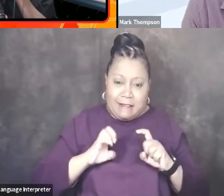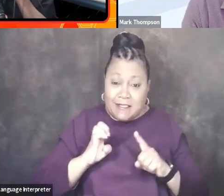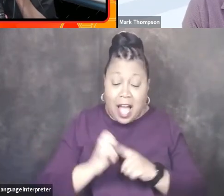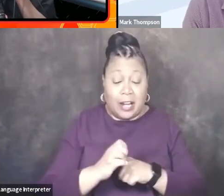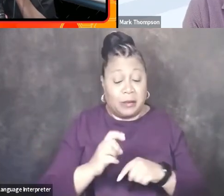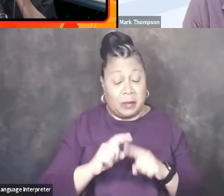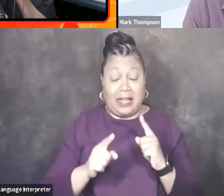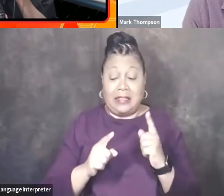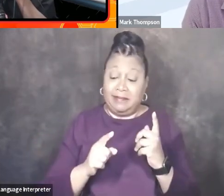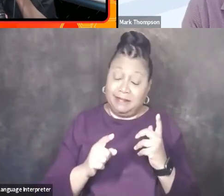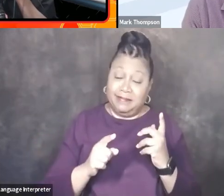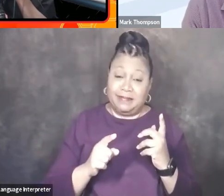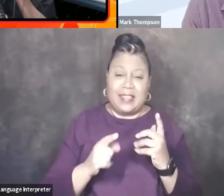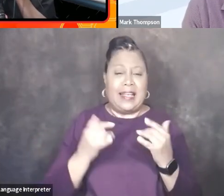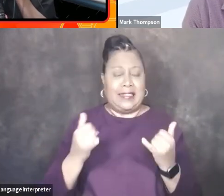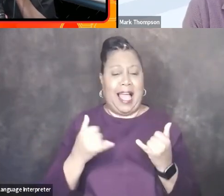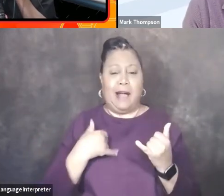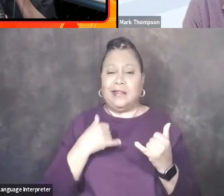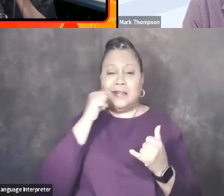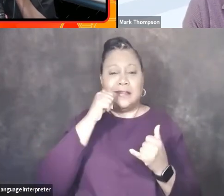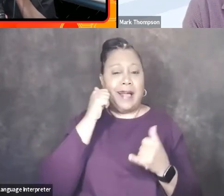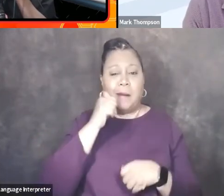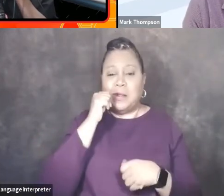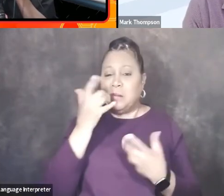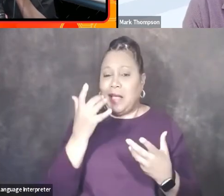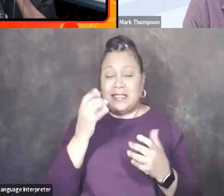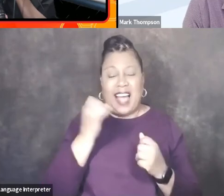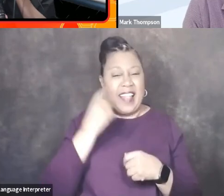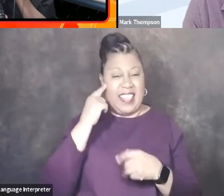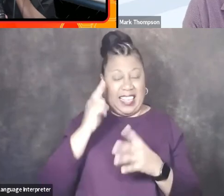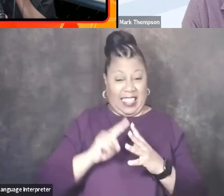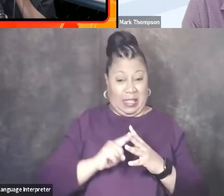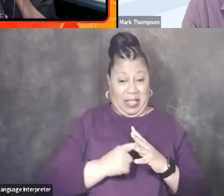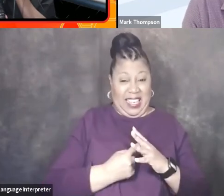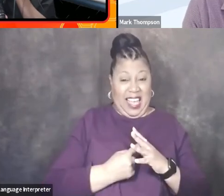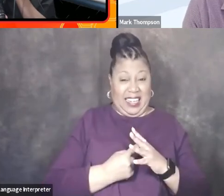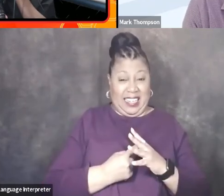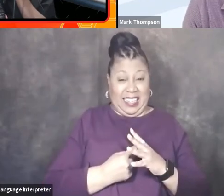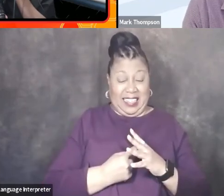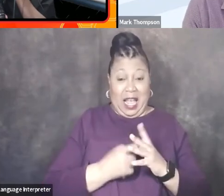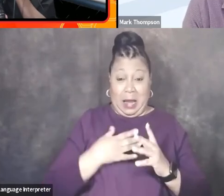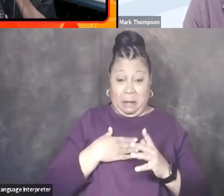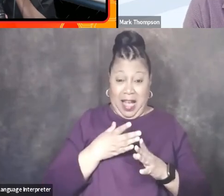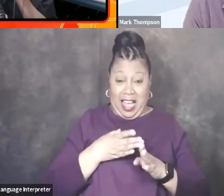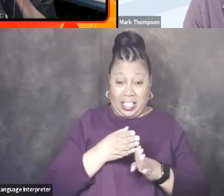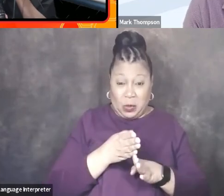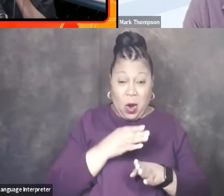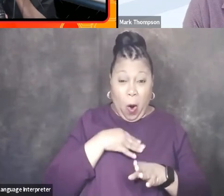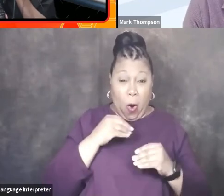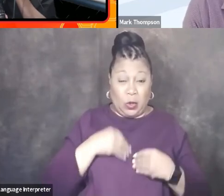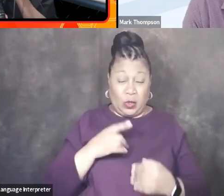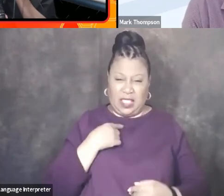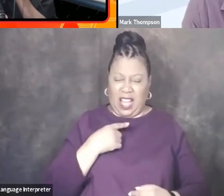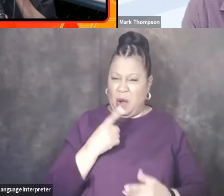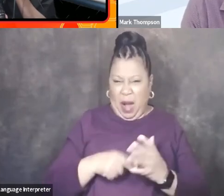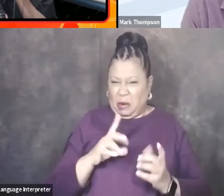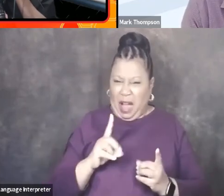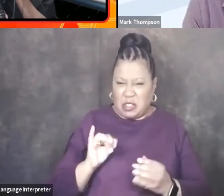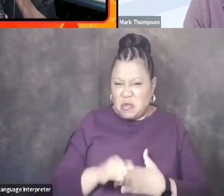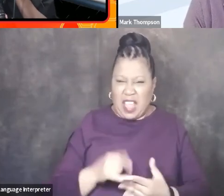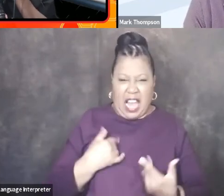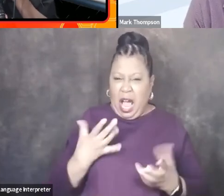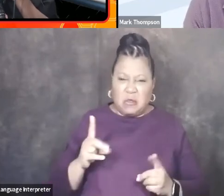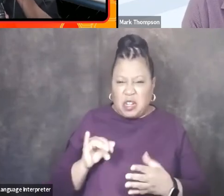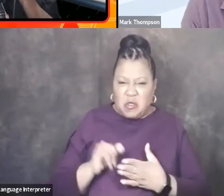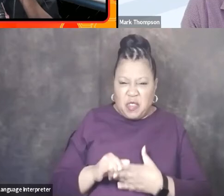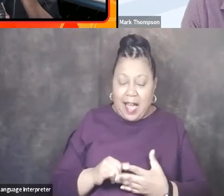but and now it's just commonplace. I think in the beginning, in my career, there were owners who were like, why do I have to do that? I don't want to Yeah, do